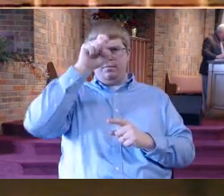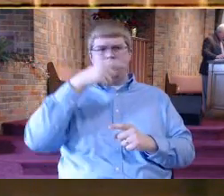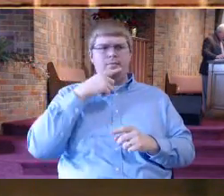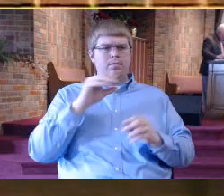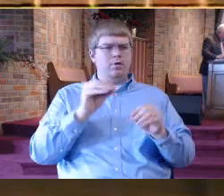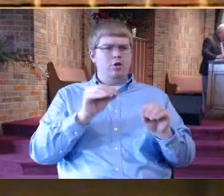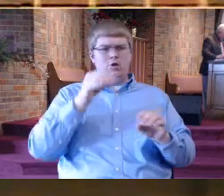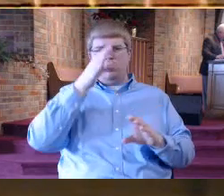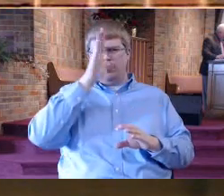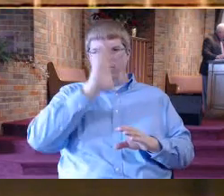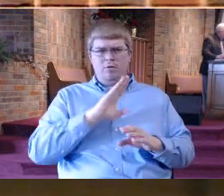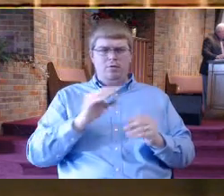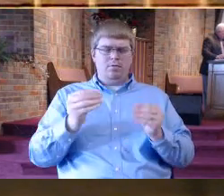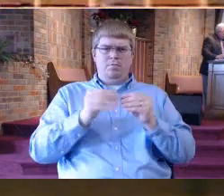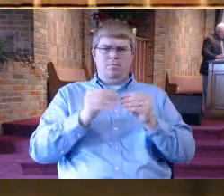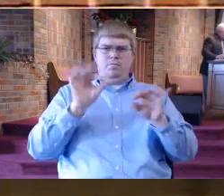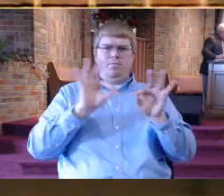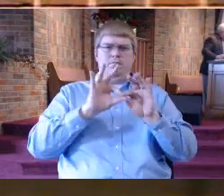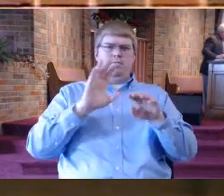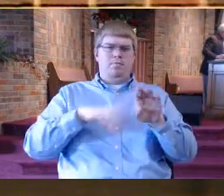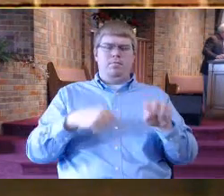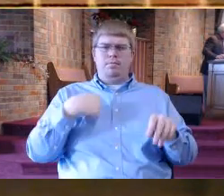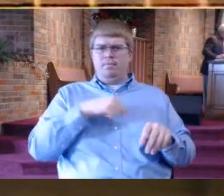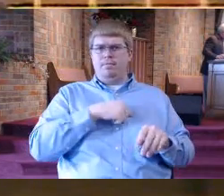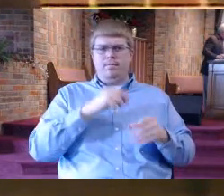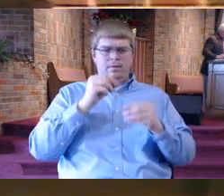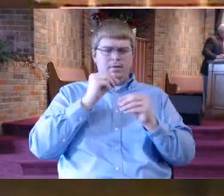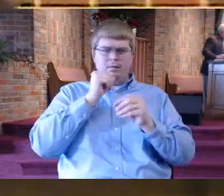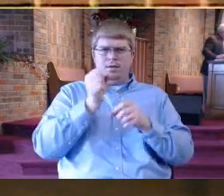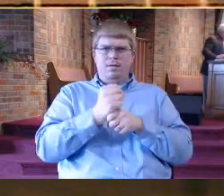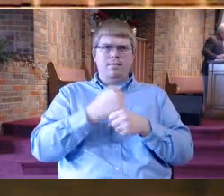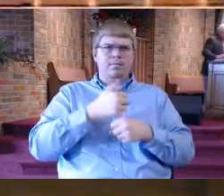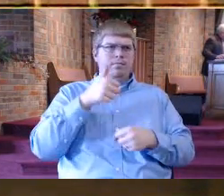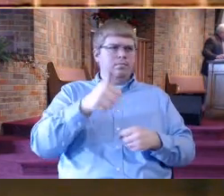shall make for yourself no carved images.